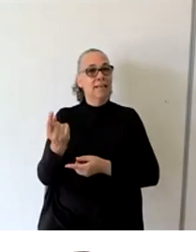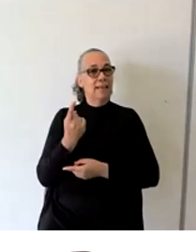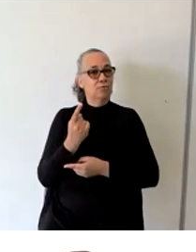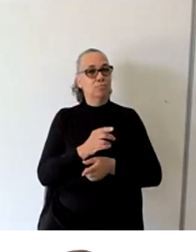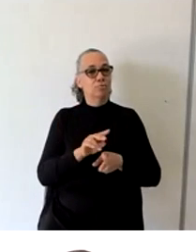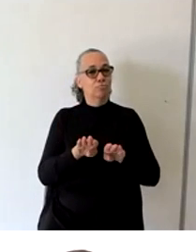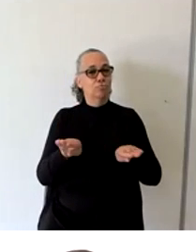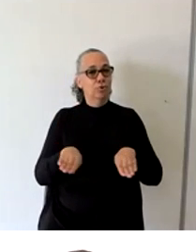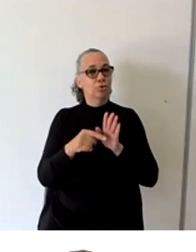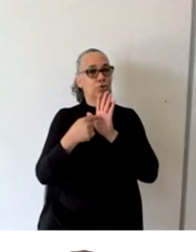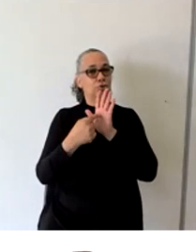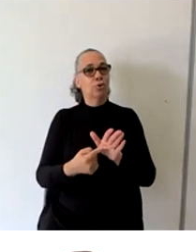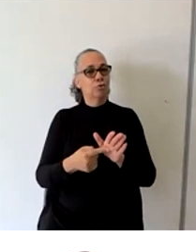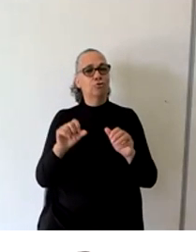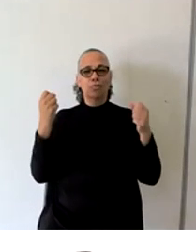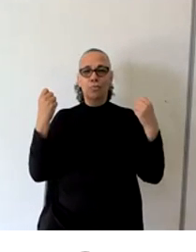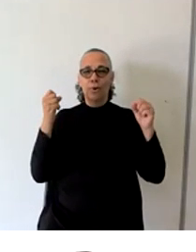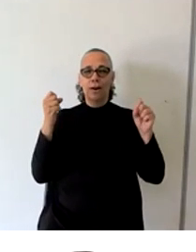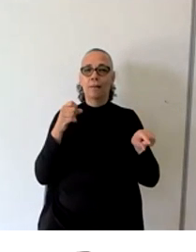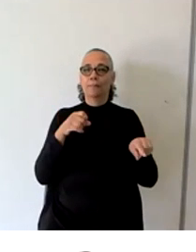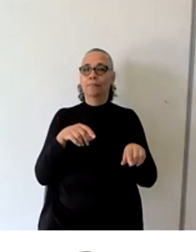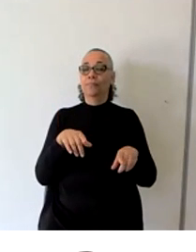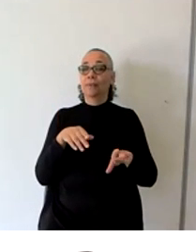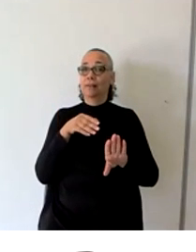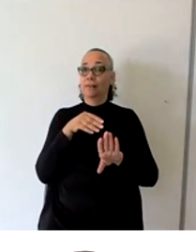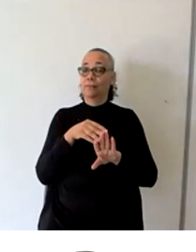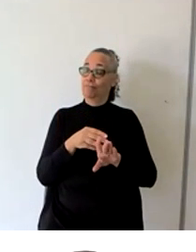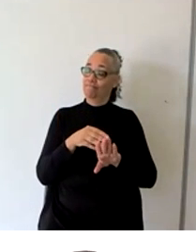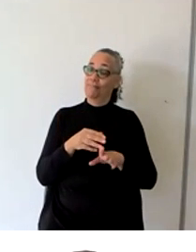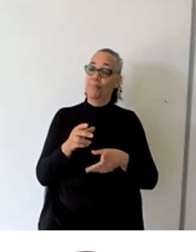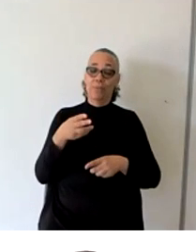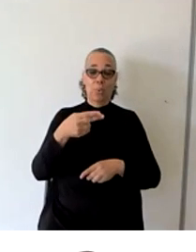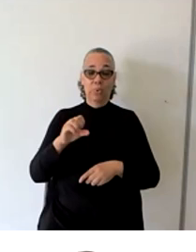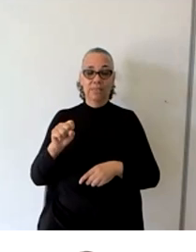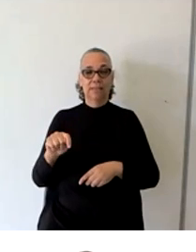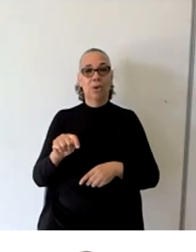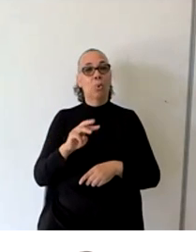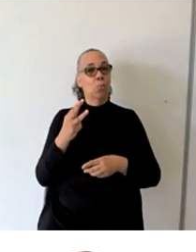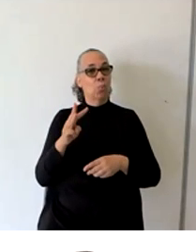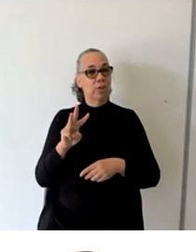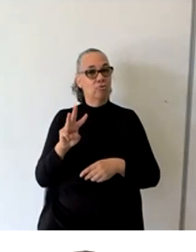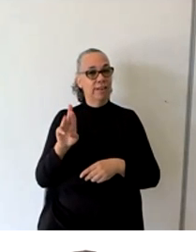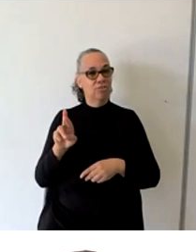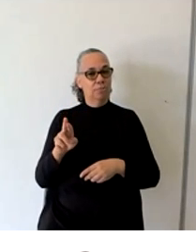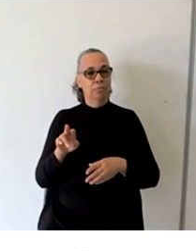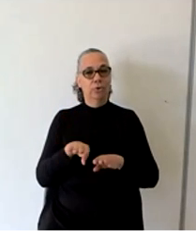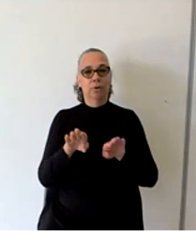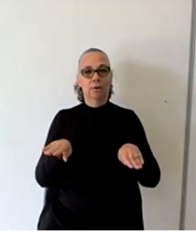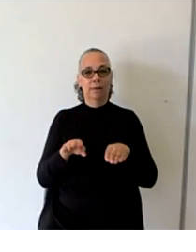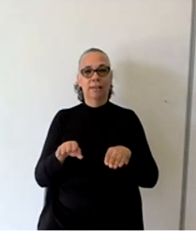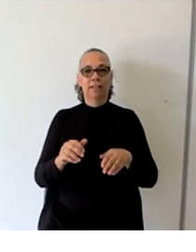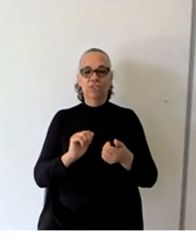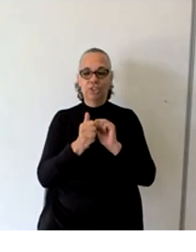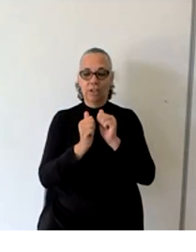a Adaptive Sports Expo hosted by Windreach Bermuda. She started to compete internationally in